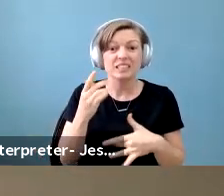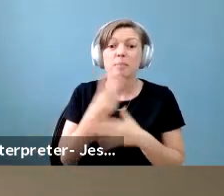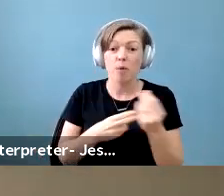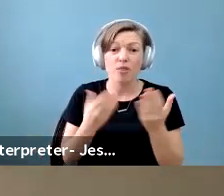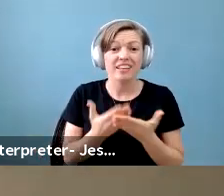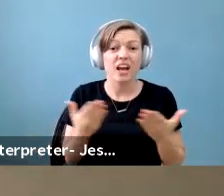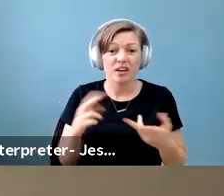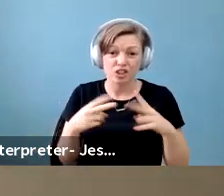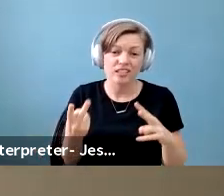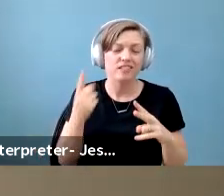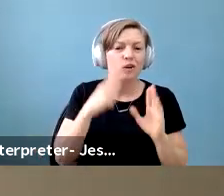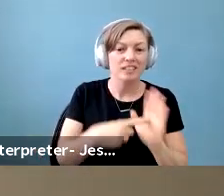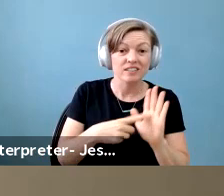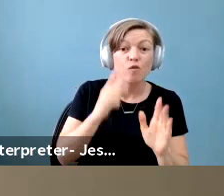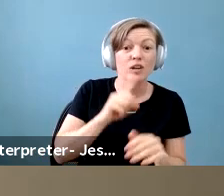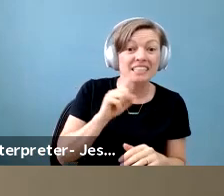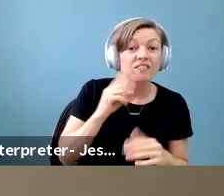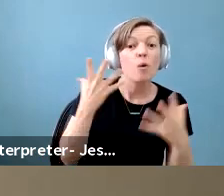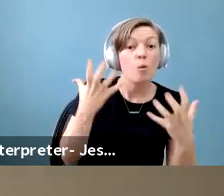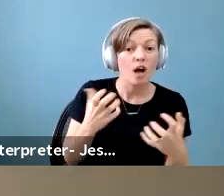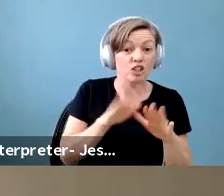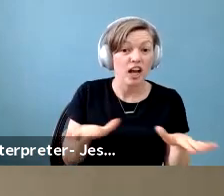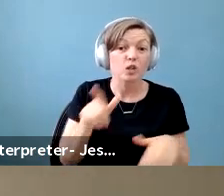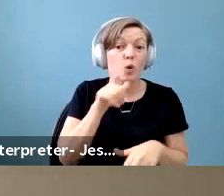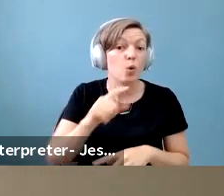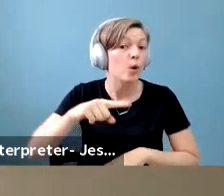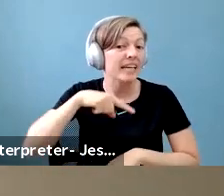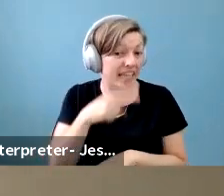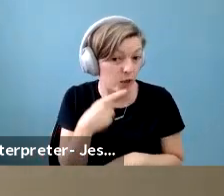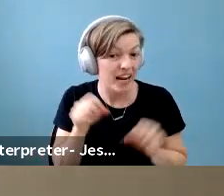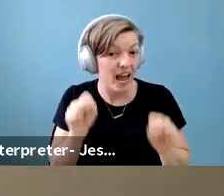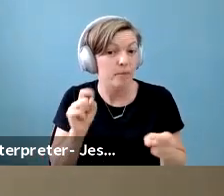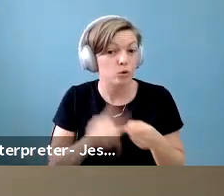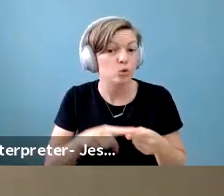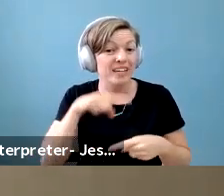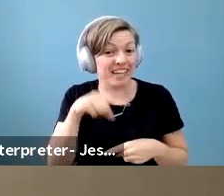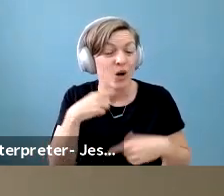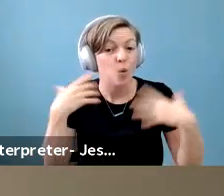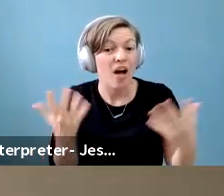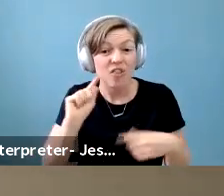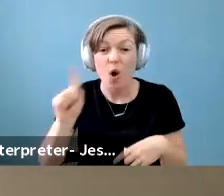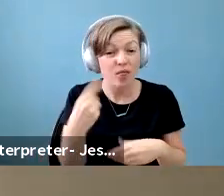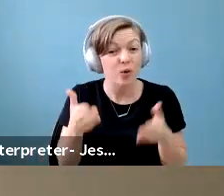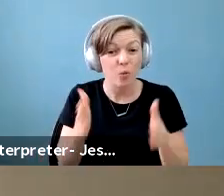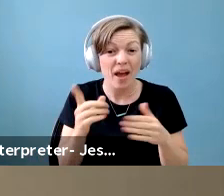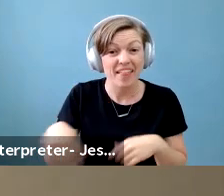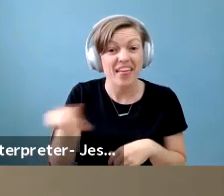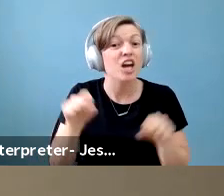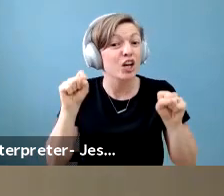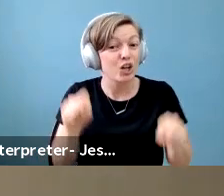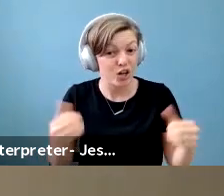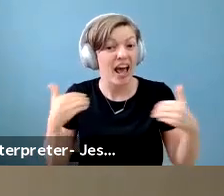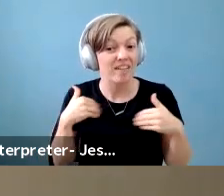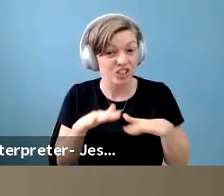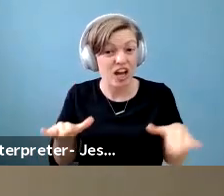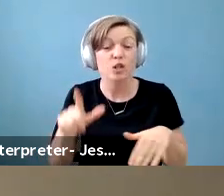for deafness, and they want to have a child who is able to hear. Well, the only way they could have a child